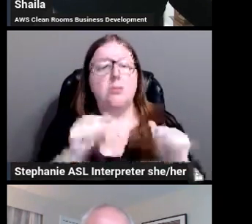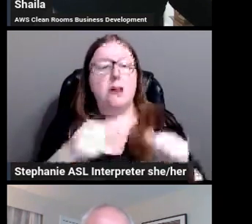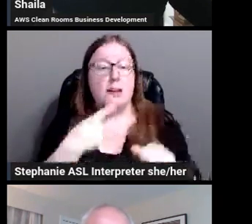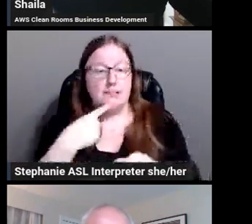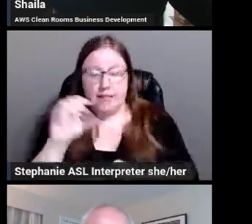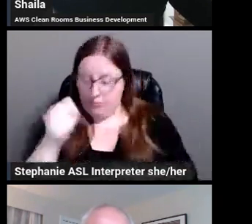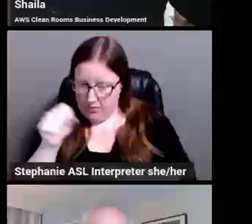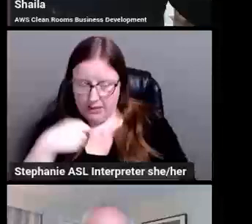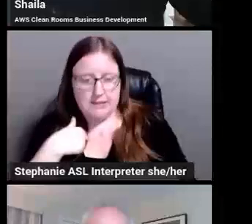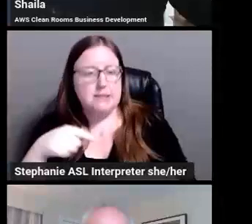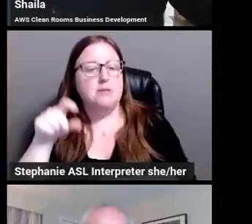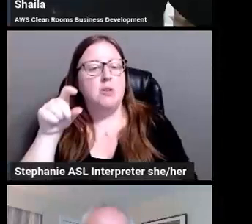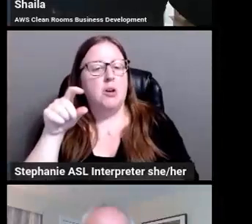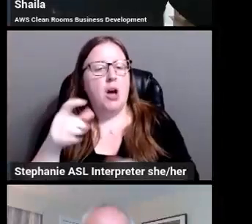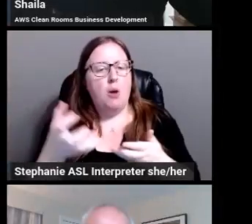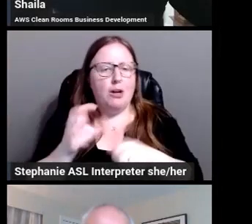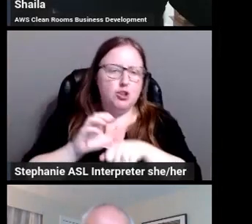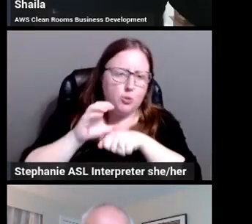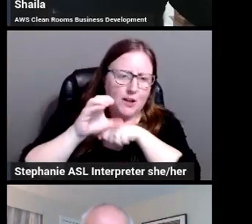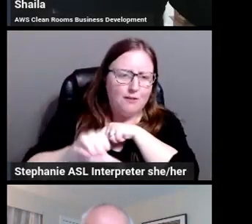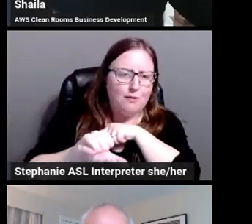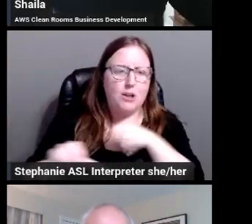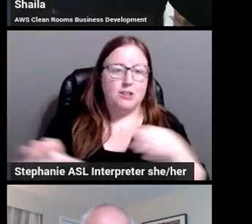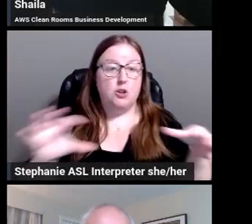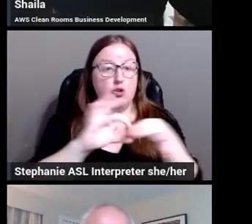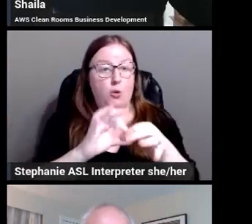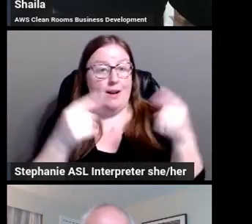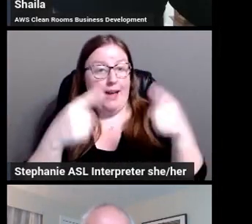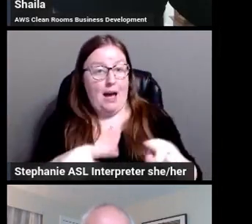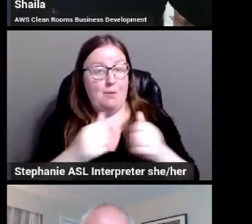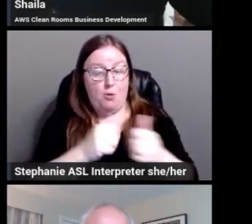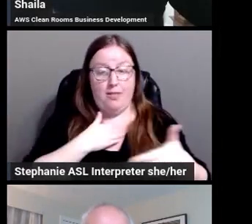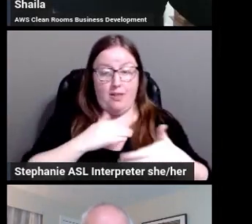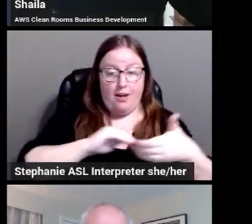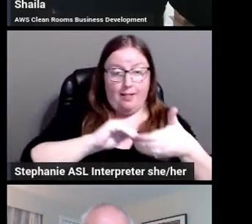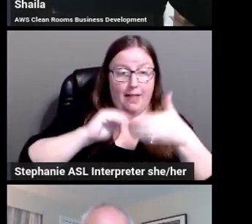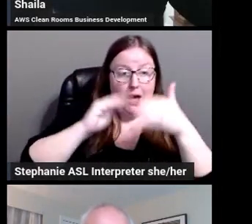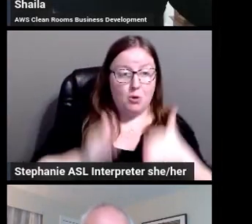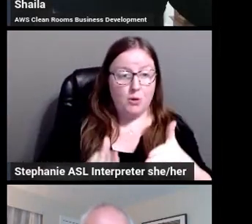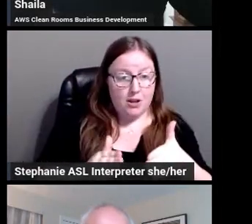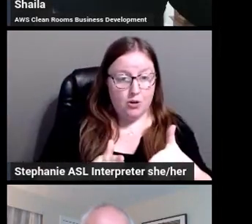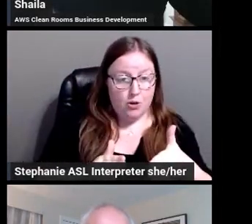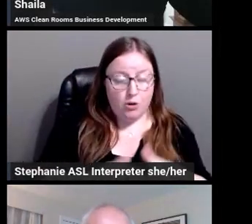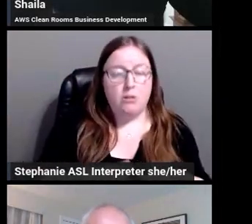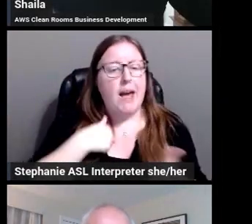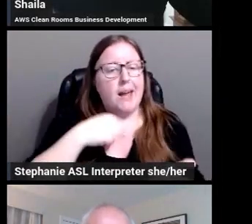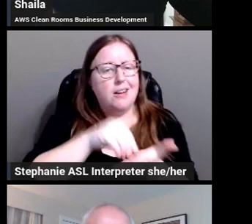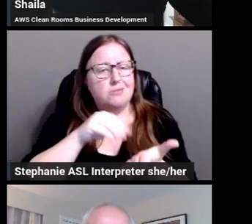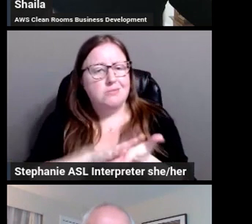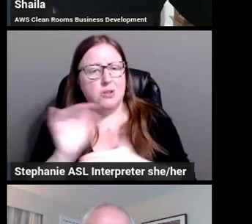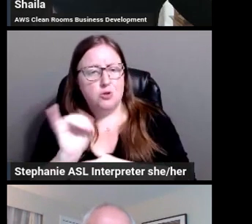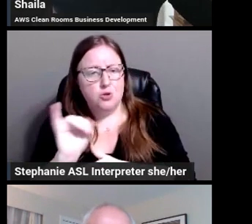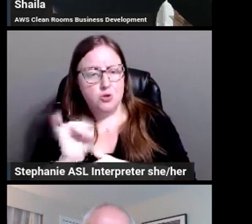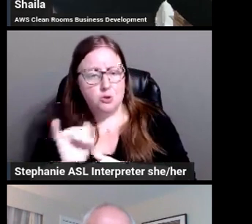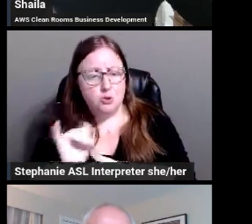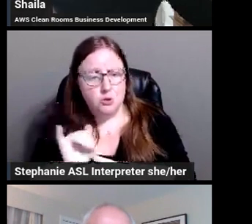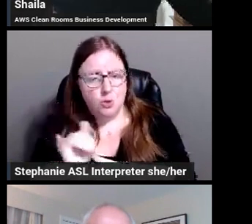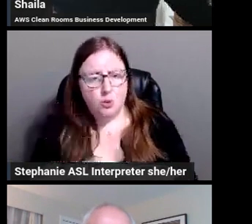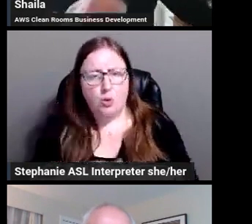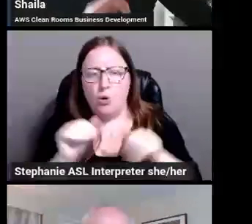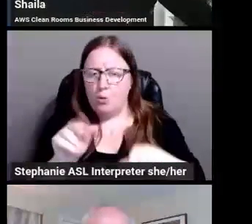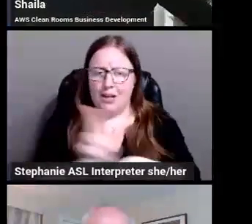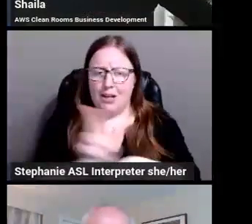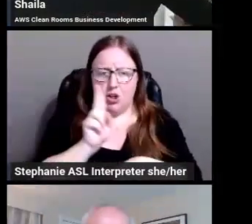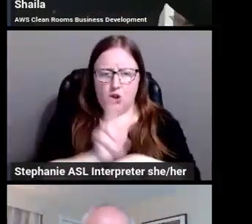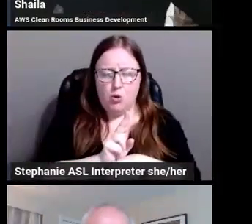I need to enforce a join to happen with my collaborator. And I also specify that we can use